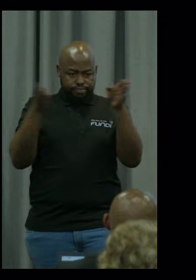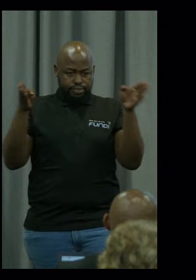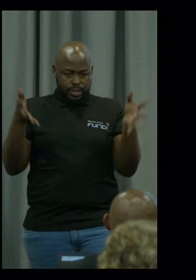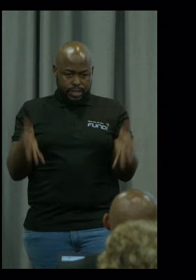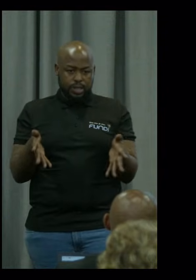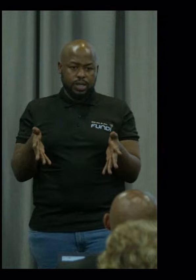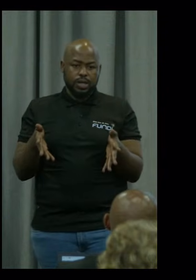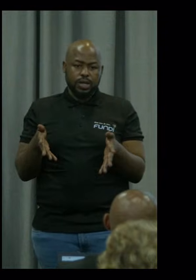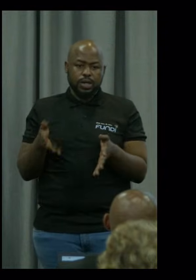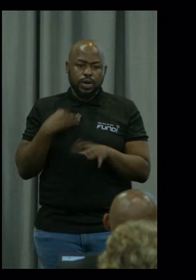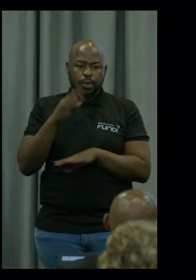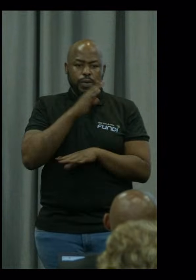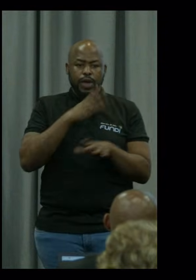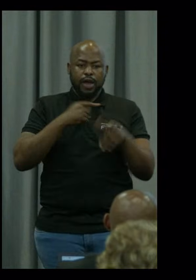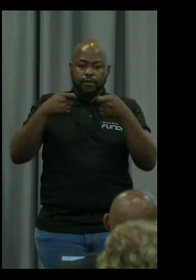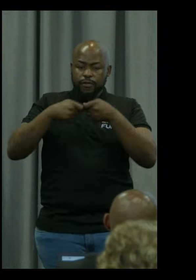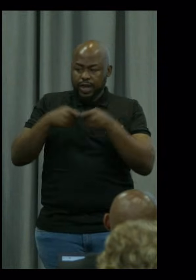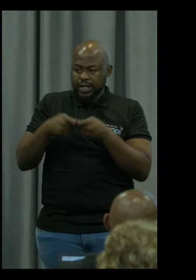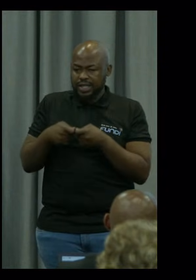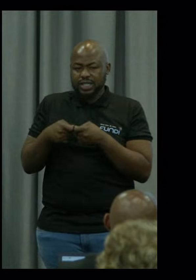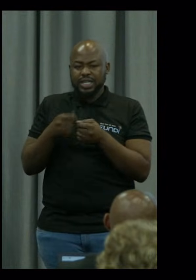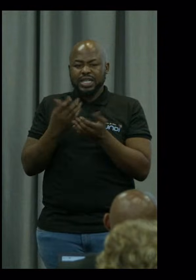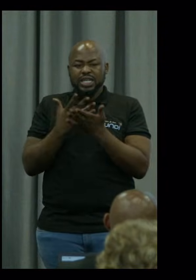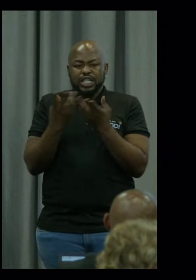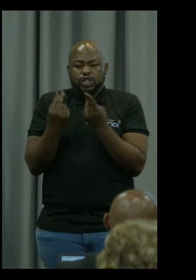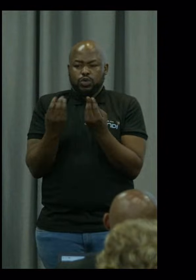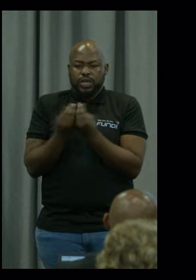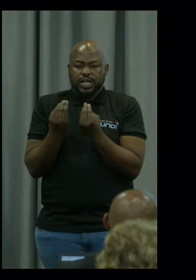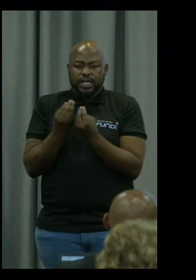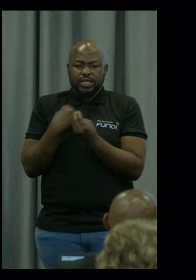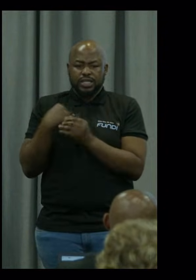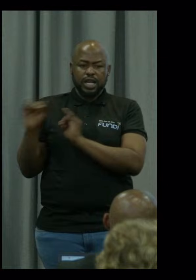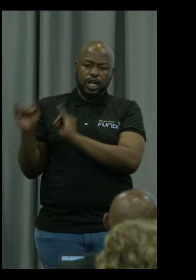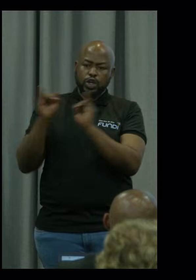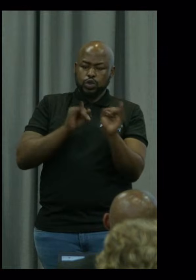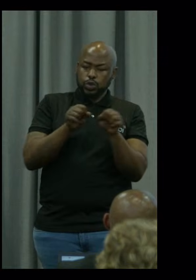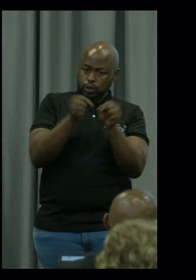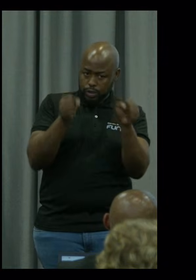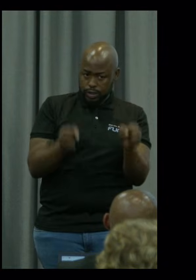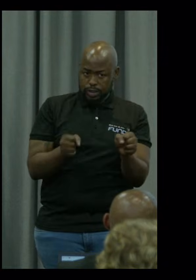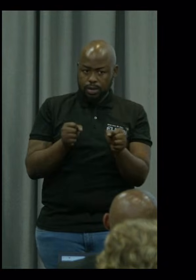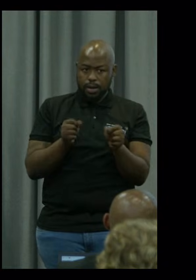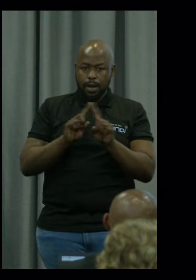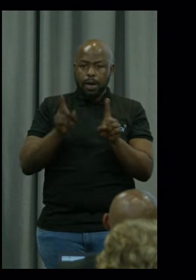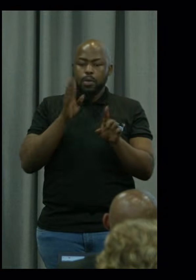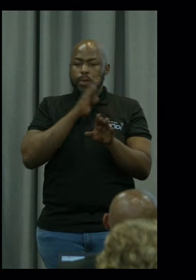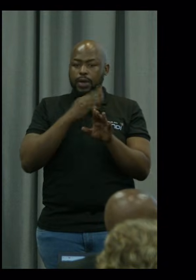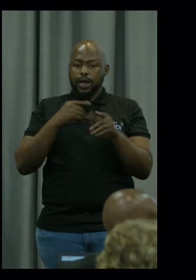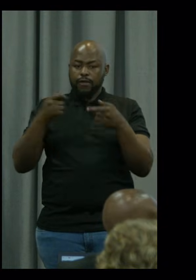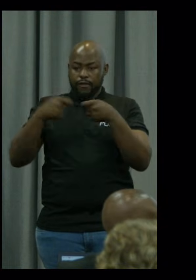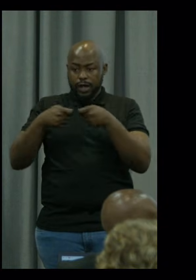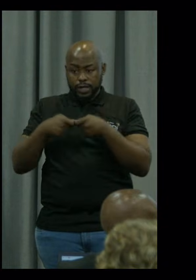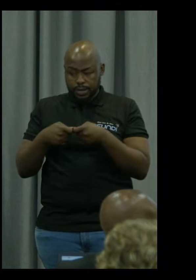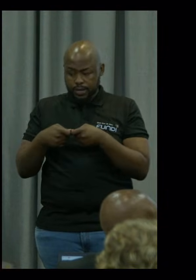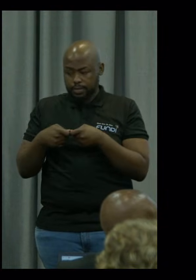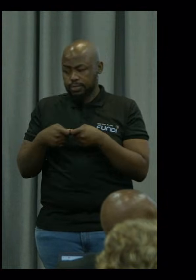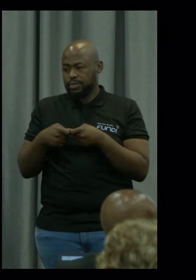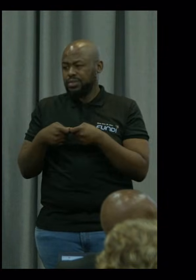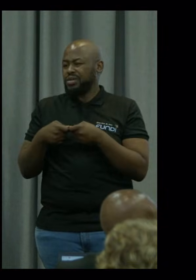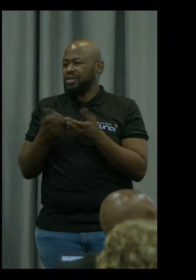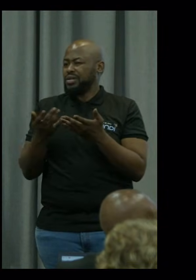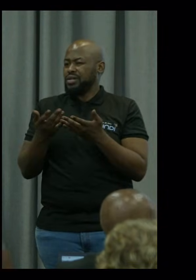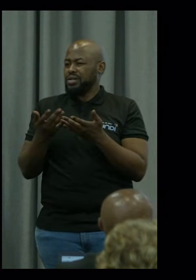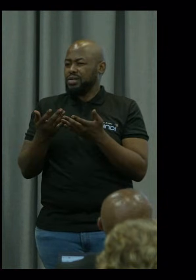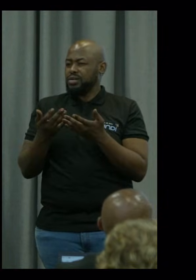We get unfunded mandates, things that are introduced into the curriculum that are not funded. 3 streams